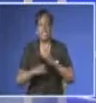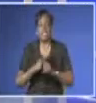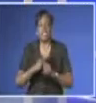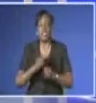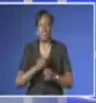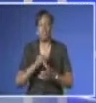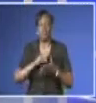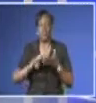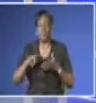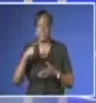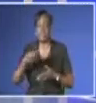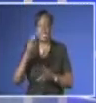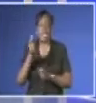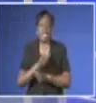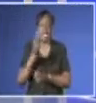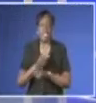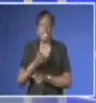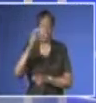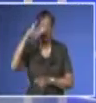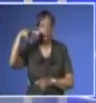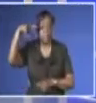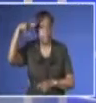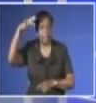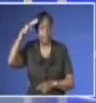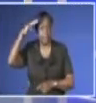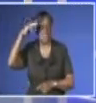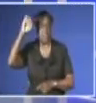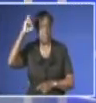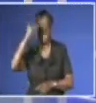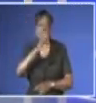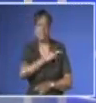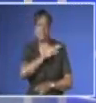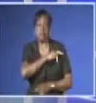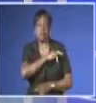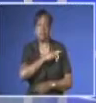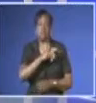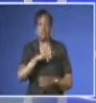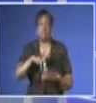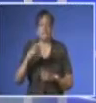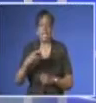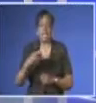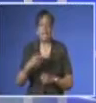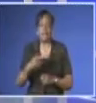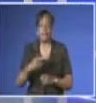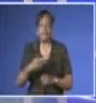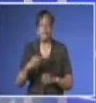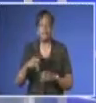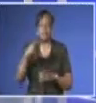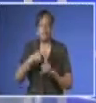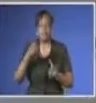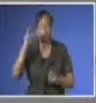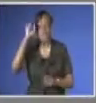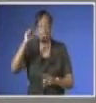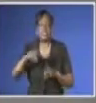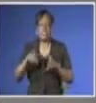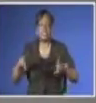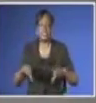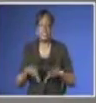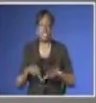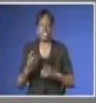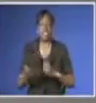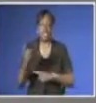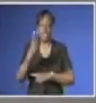confirm that Haitian Prime Minister Jacques-Guy Lafontaine resigned from his post today following deadly violence and looting sparked by a